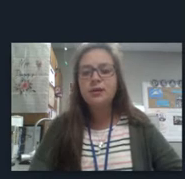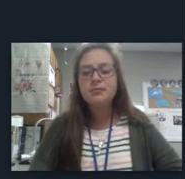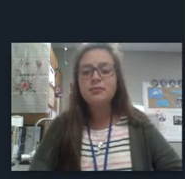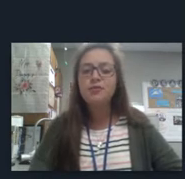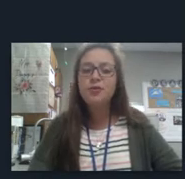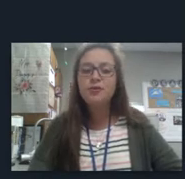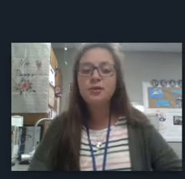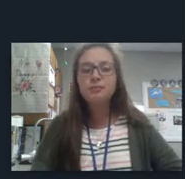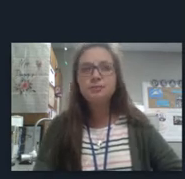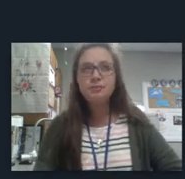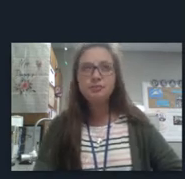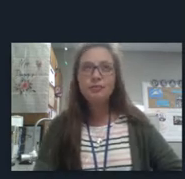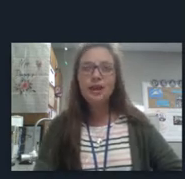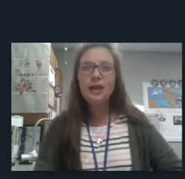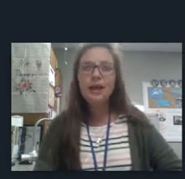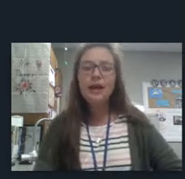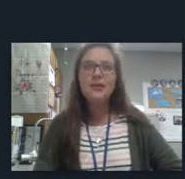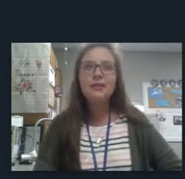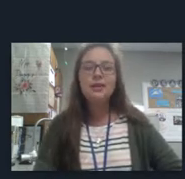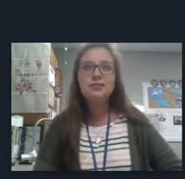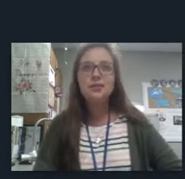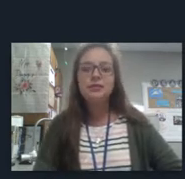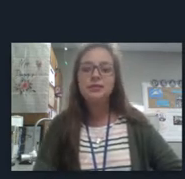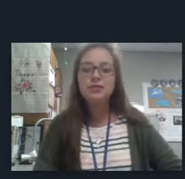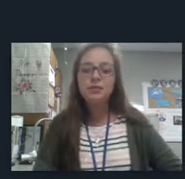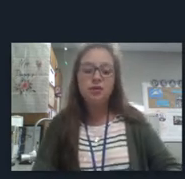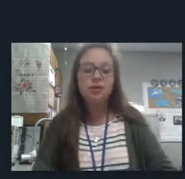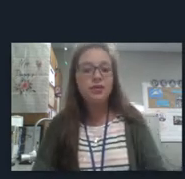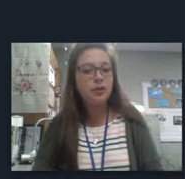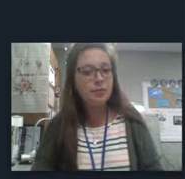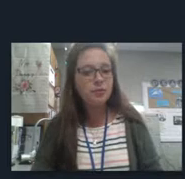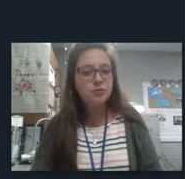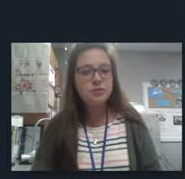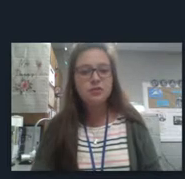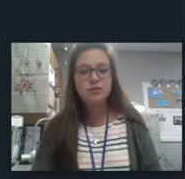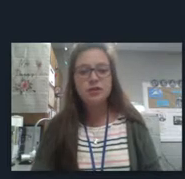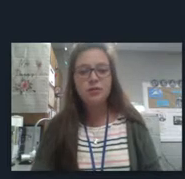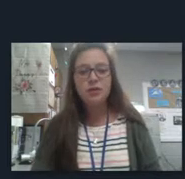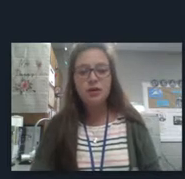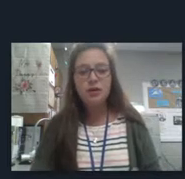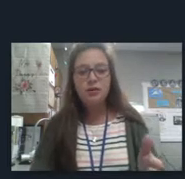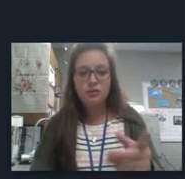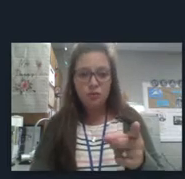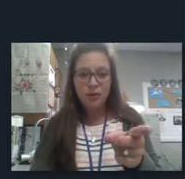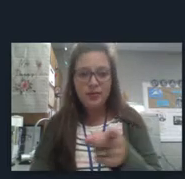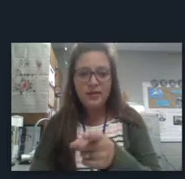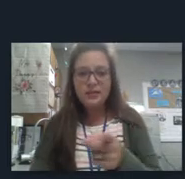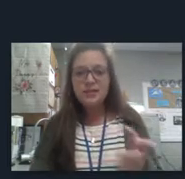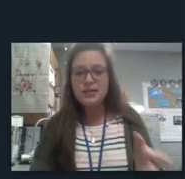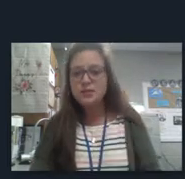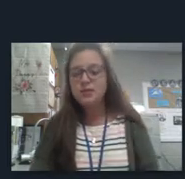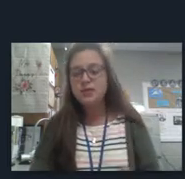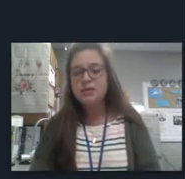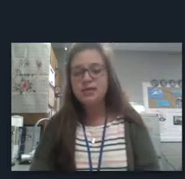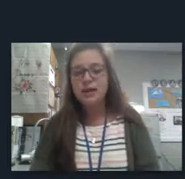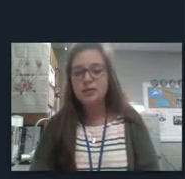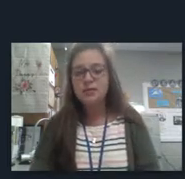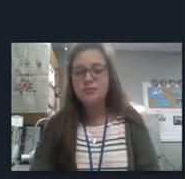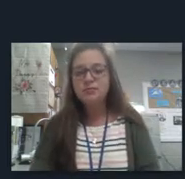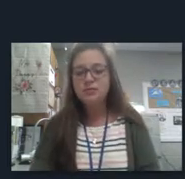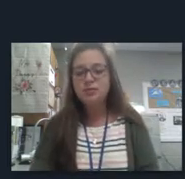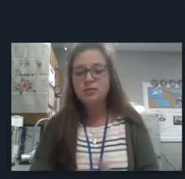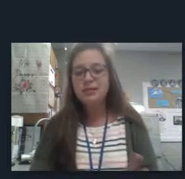also place them before the verb. I think that gets really confusing with all our other grammar rules. So, or at the end of the sentence, we just stick to